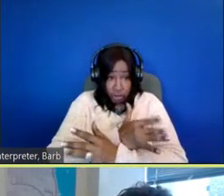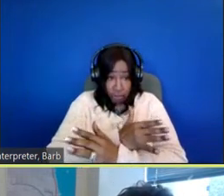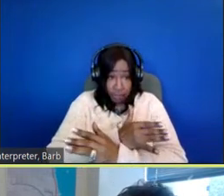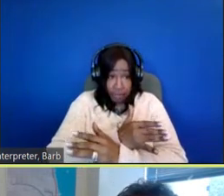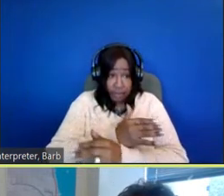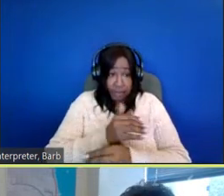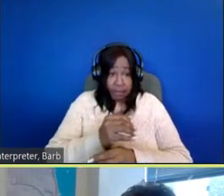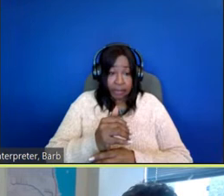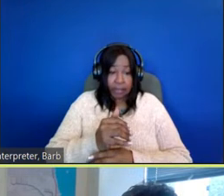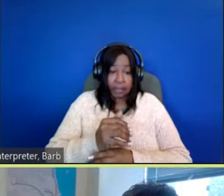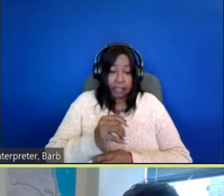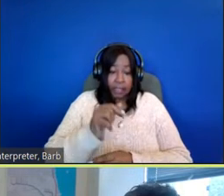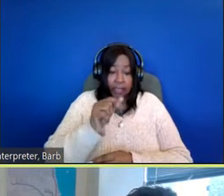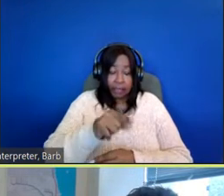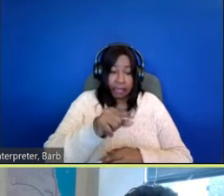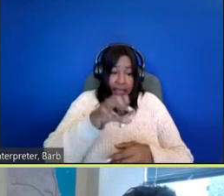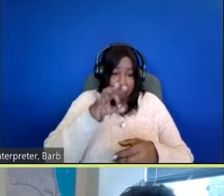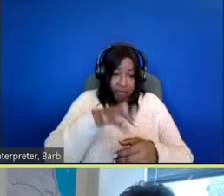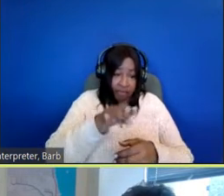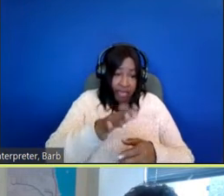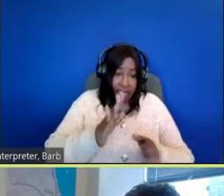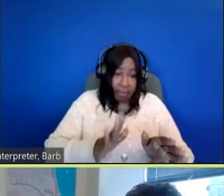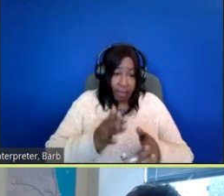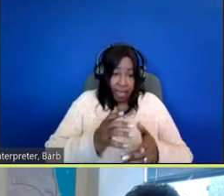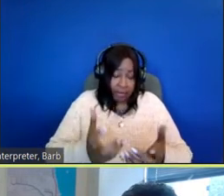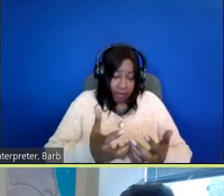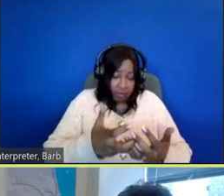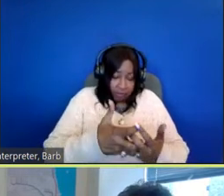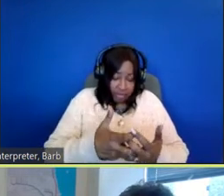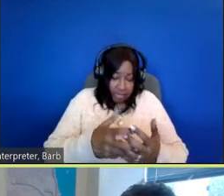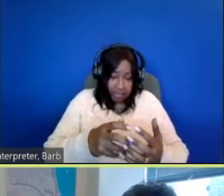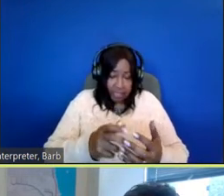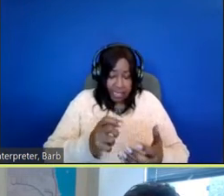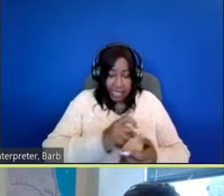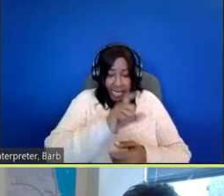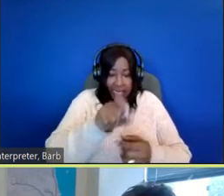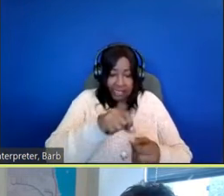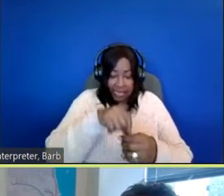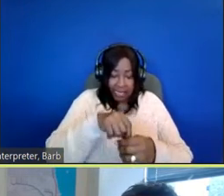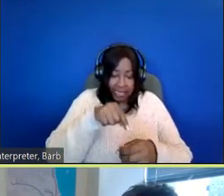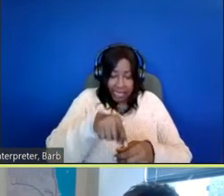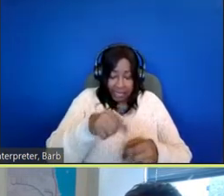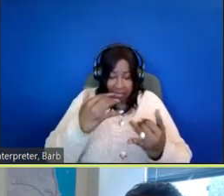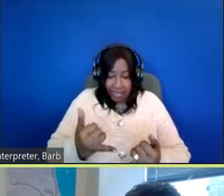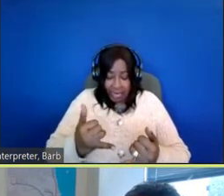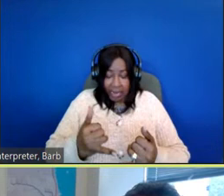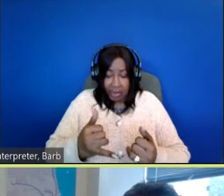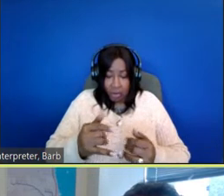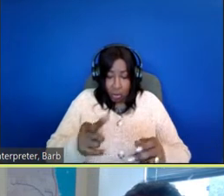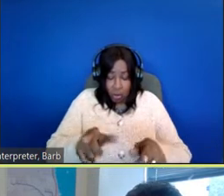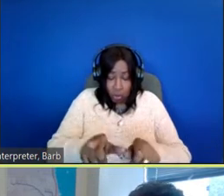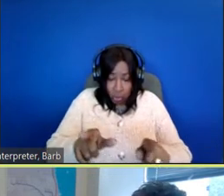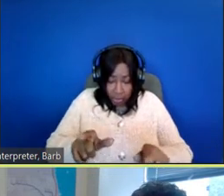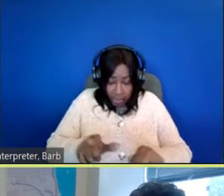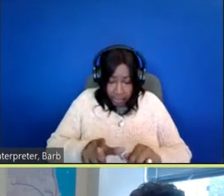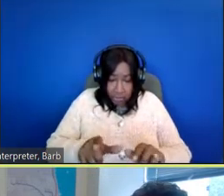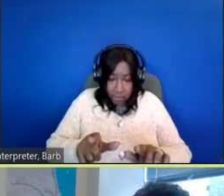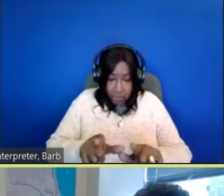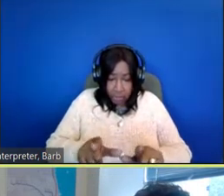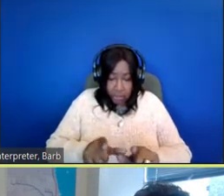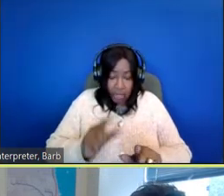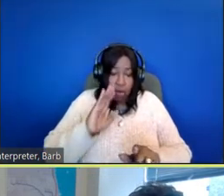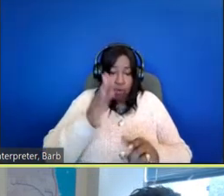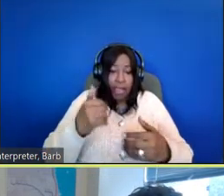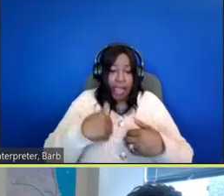The fare box fits exactly into the existing fare box location. It will have a larger customer